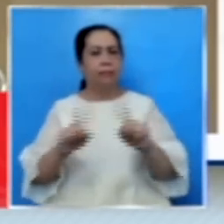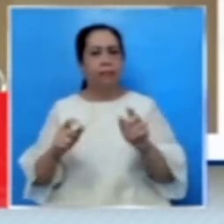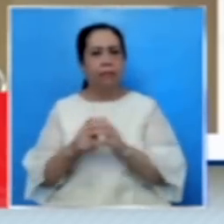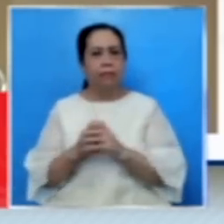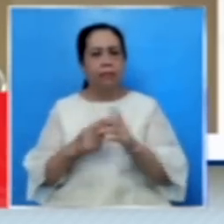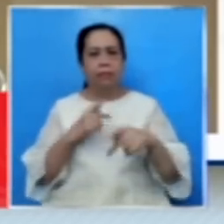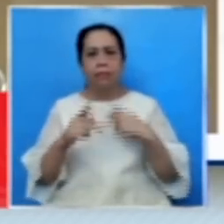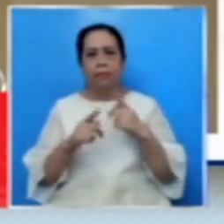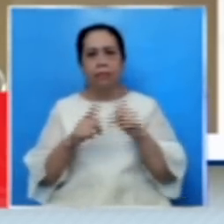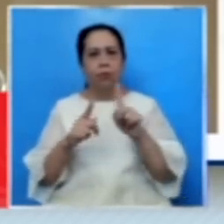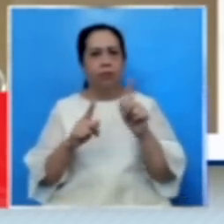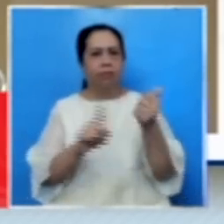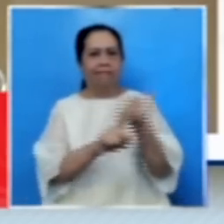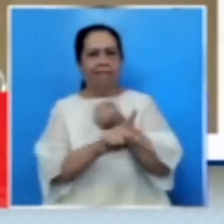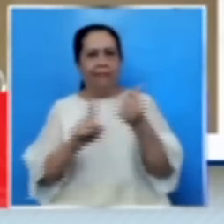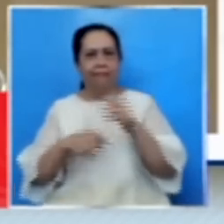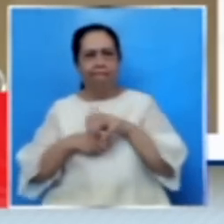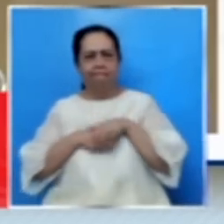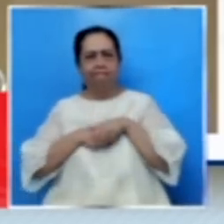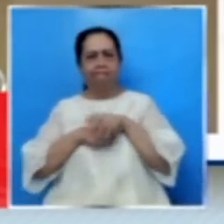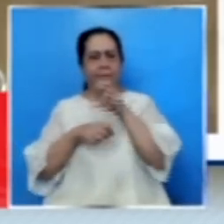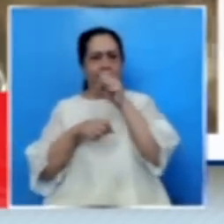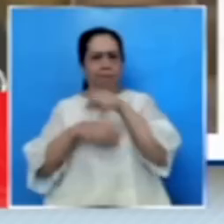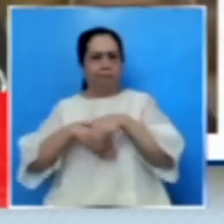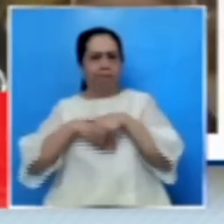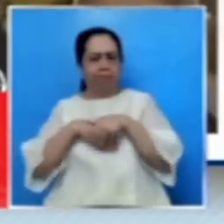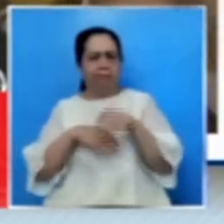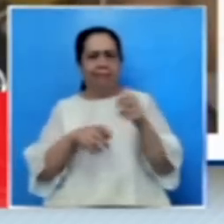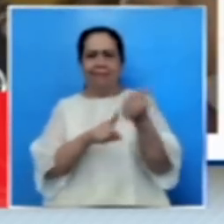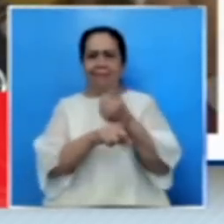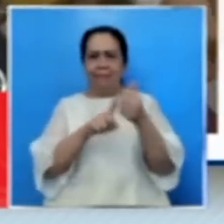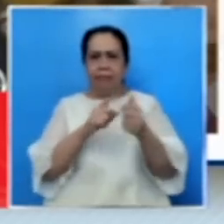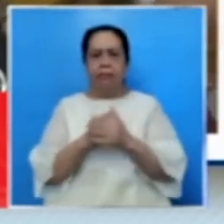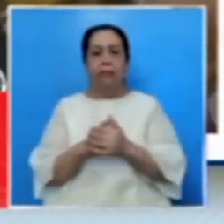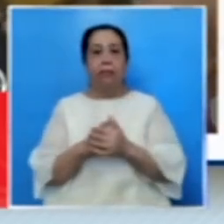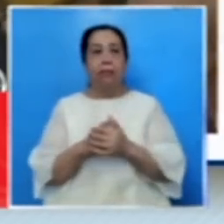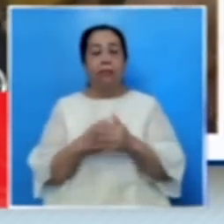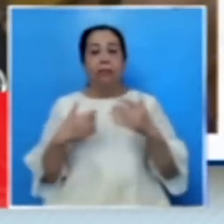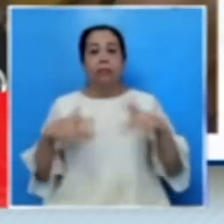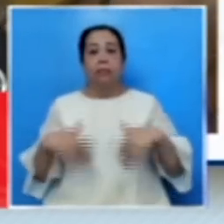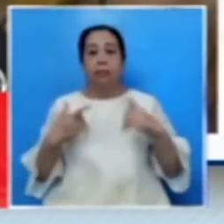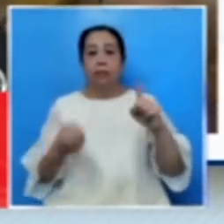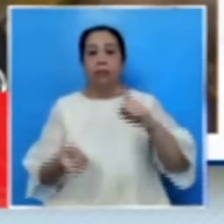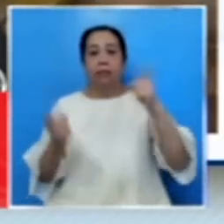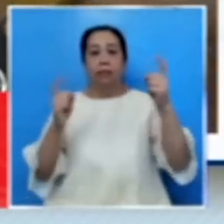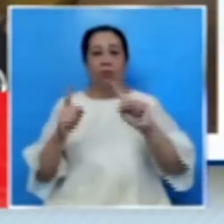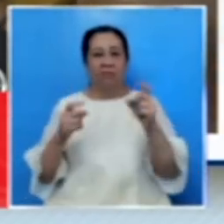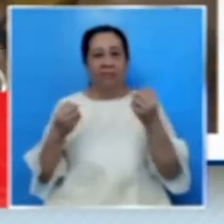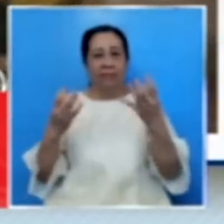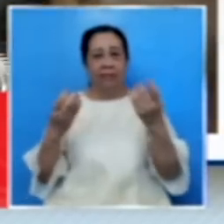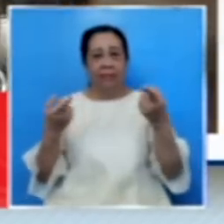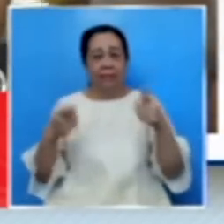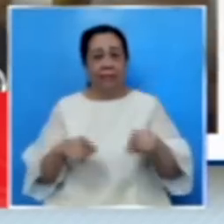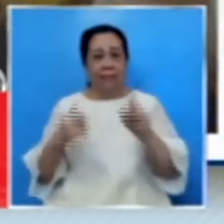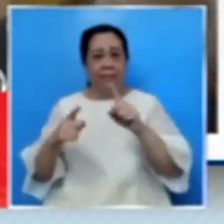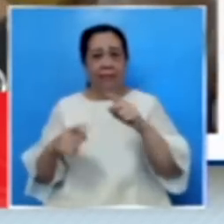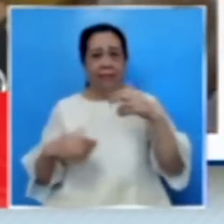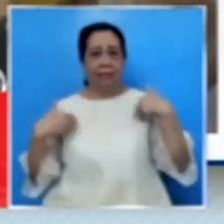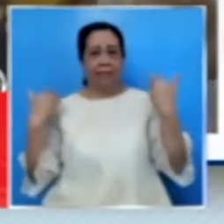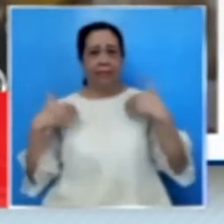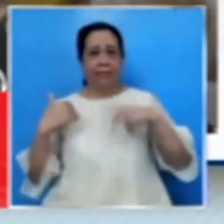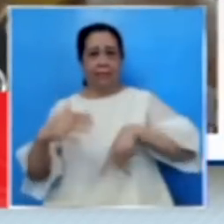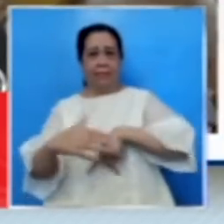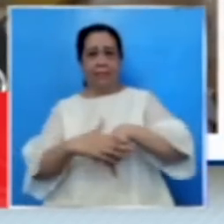of abuses, the life-altering effects of teenage pregnancy,